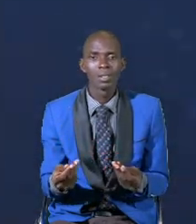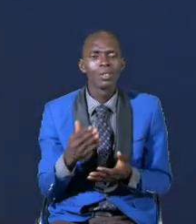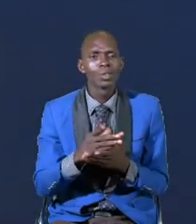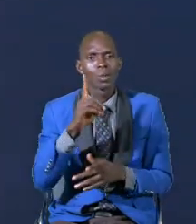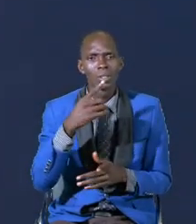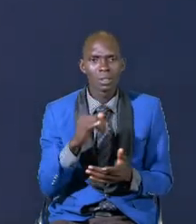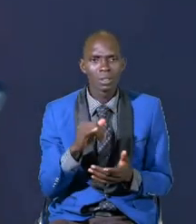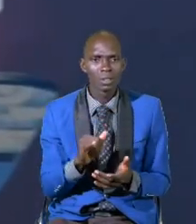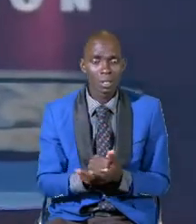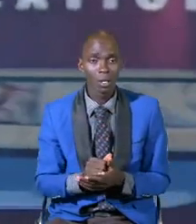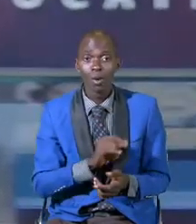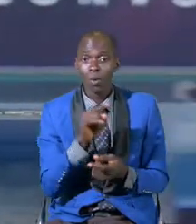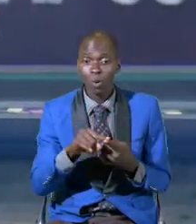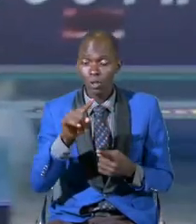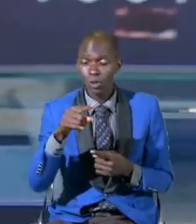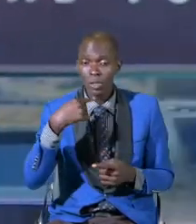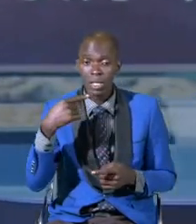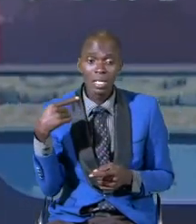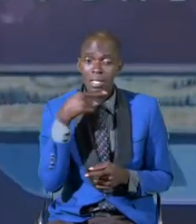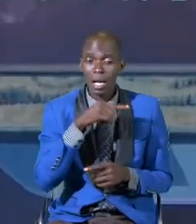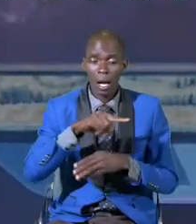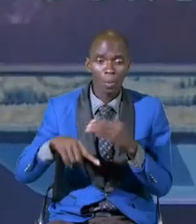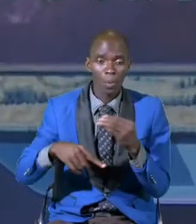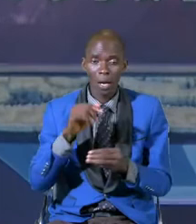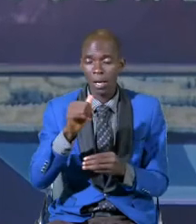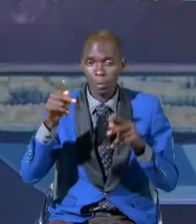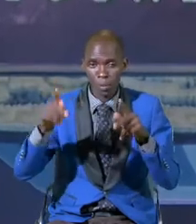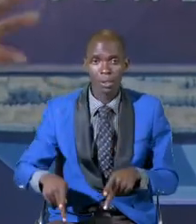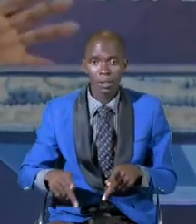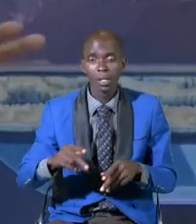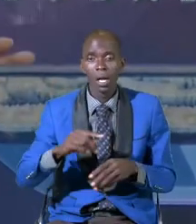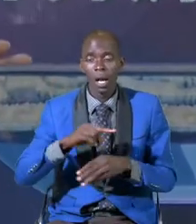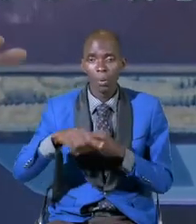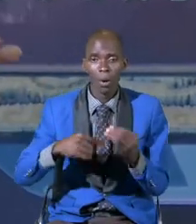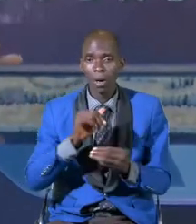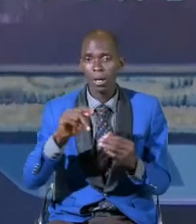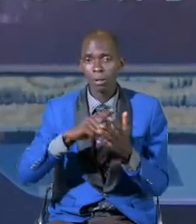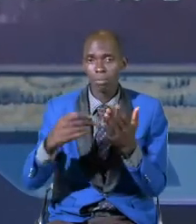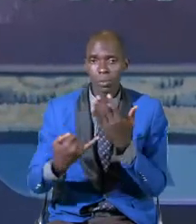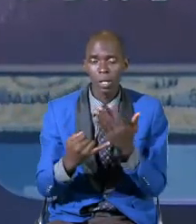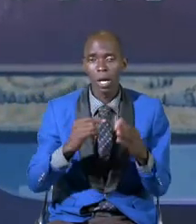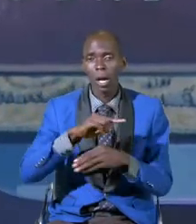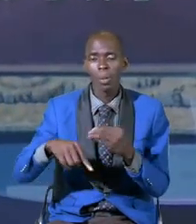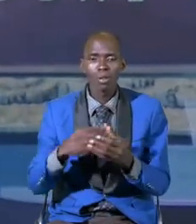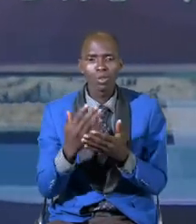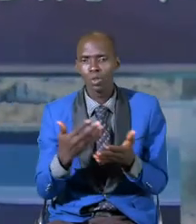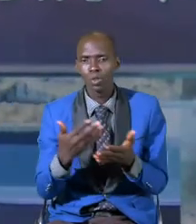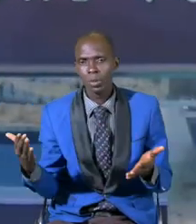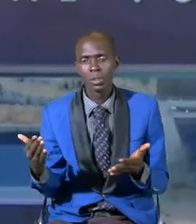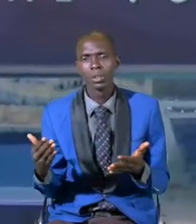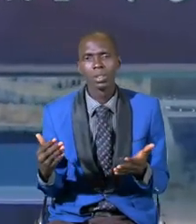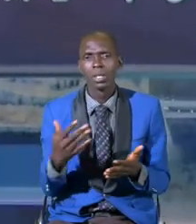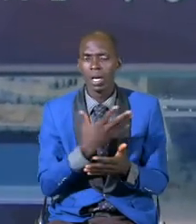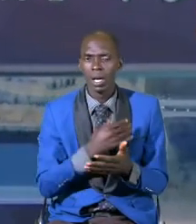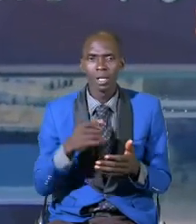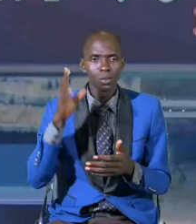you tell a lie about another person, about a project, about something that should be done, you discourage